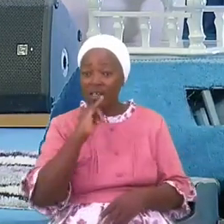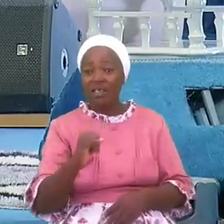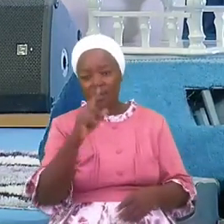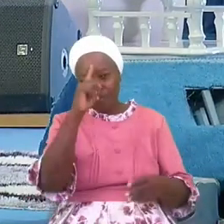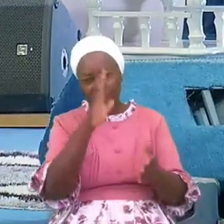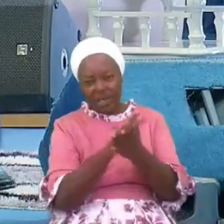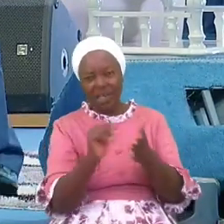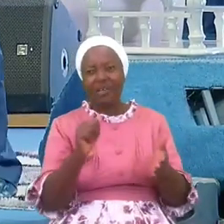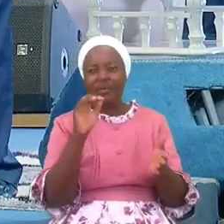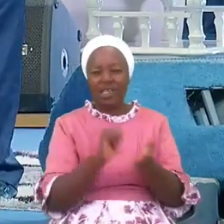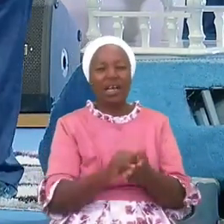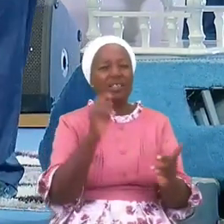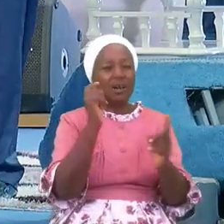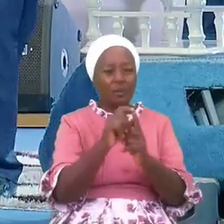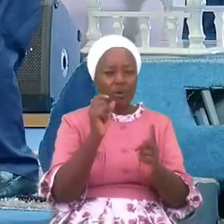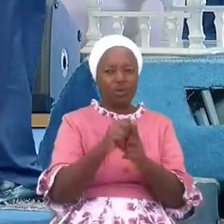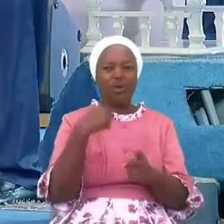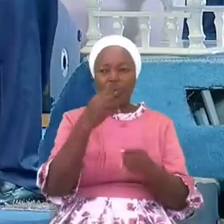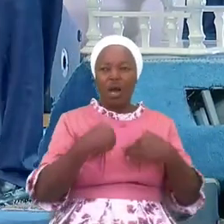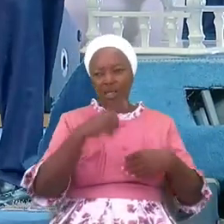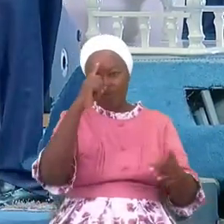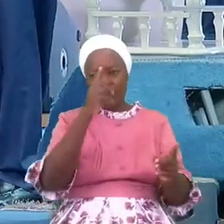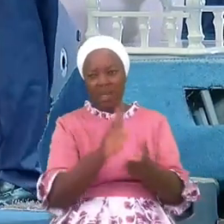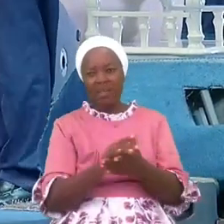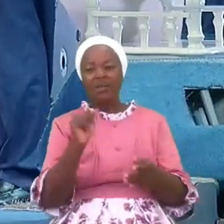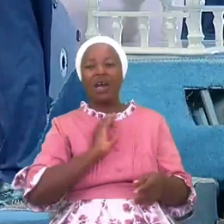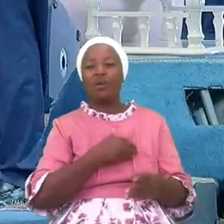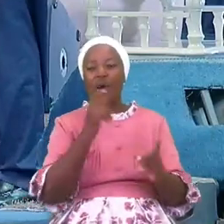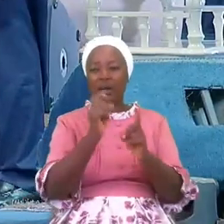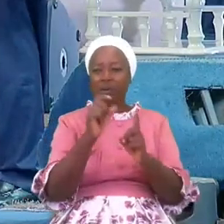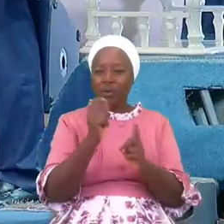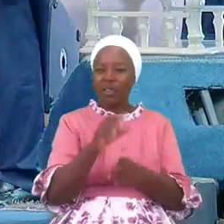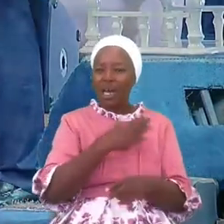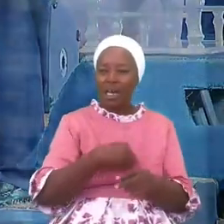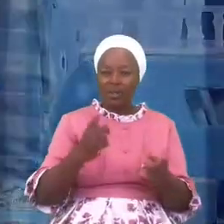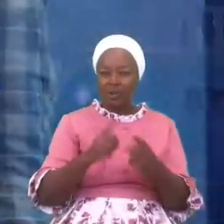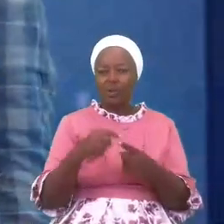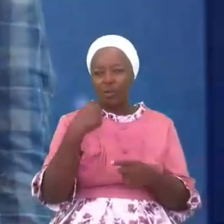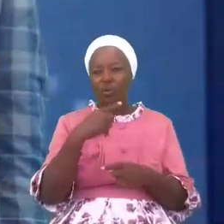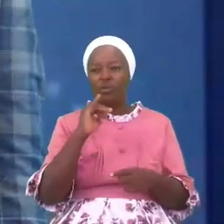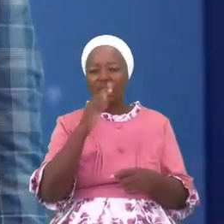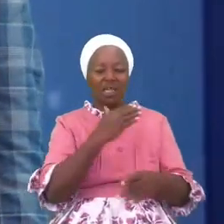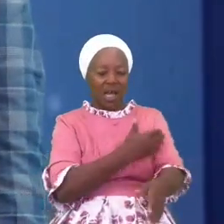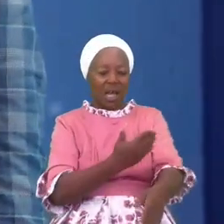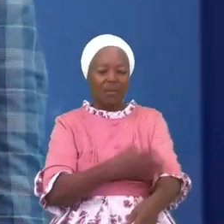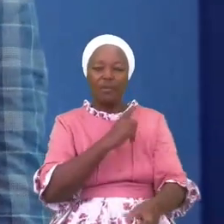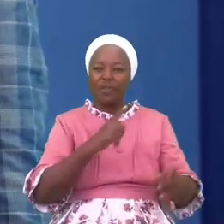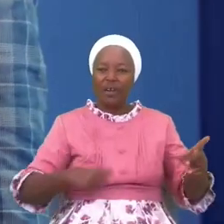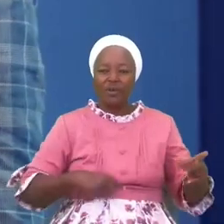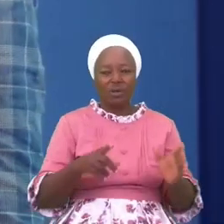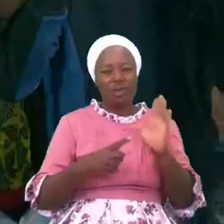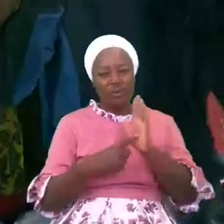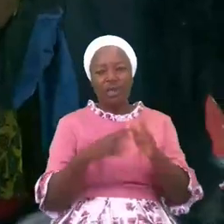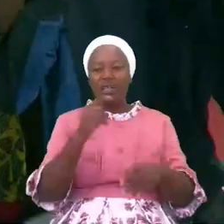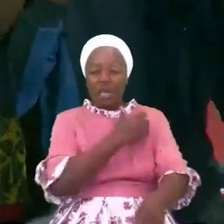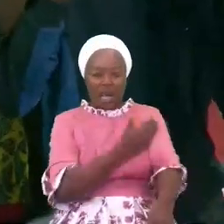our report, and to whom is the arm of the Lord revealed? The arm of the Lord is coming to be revealed to you